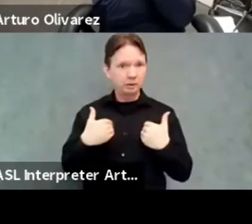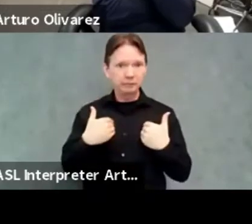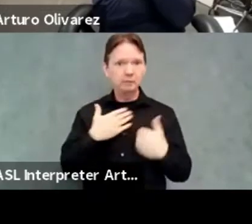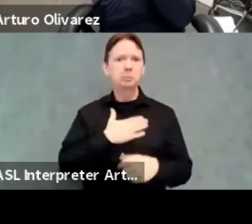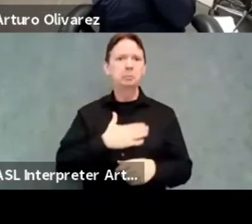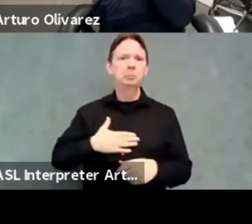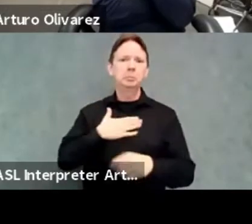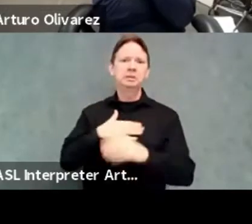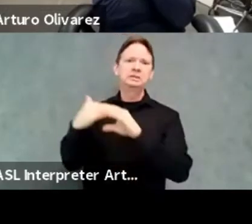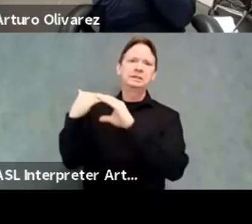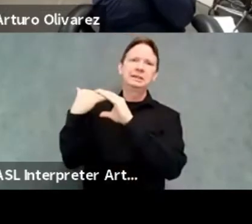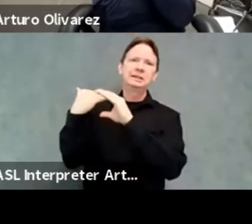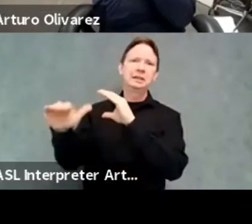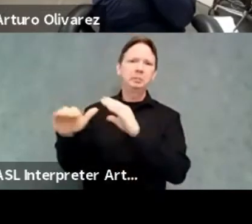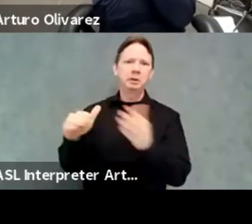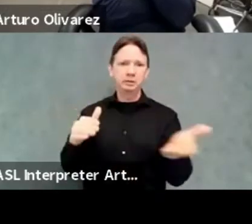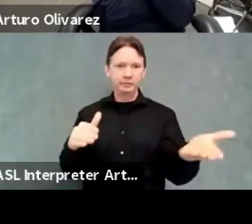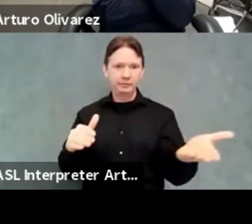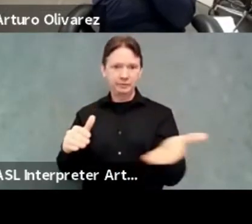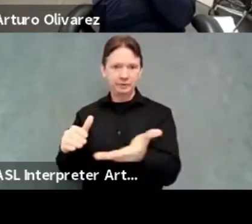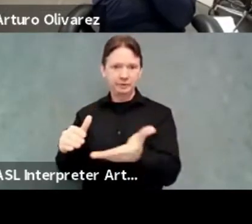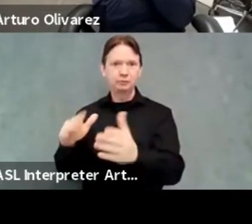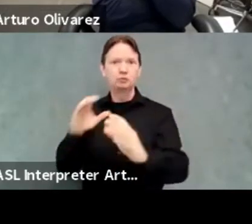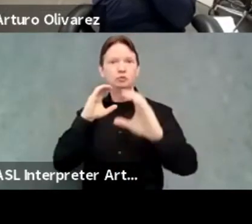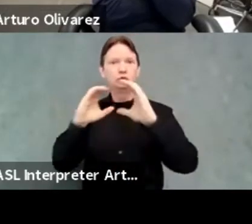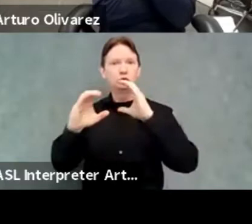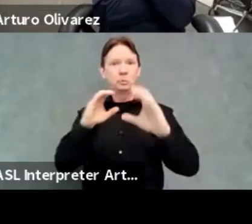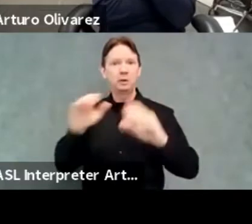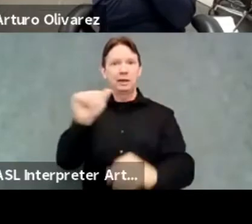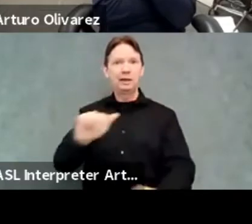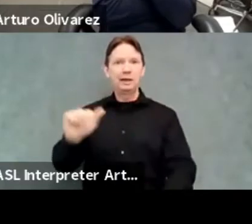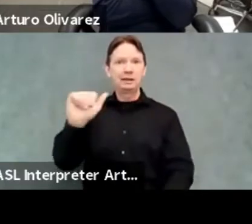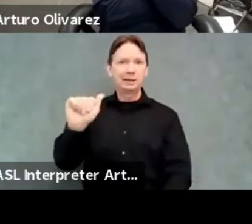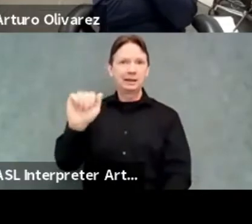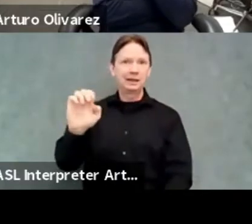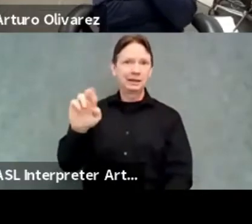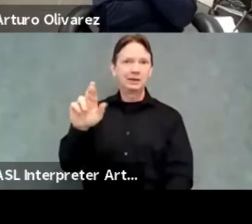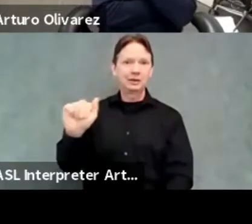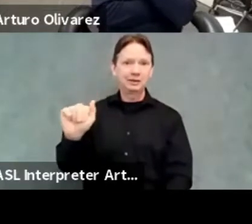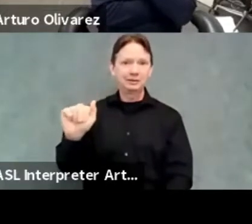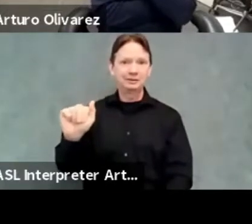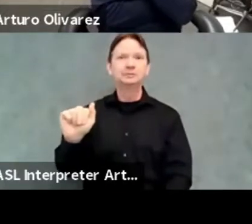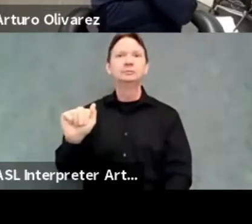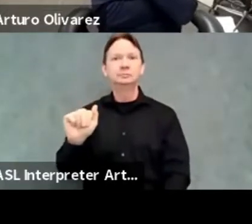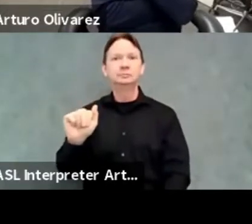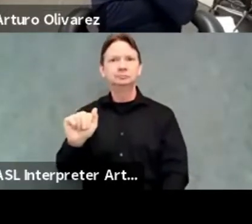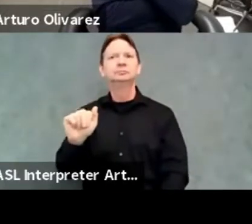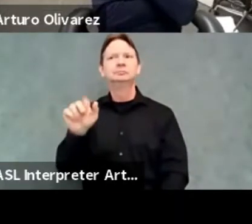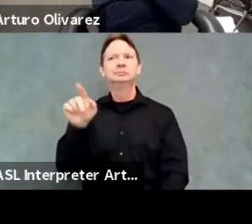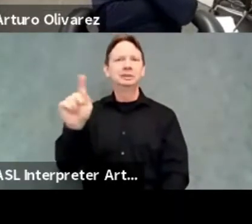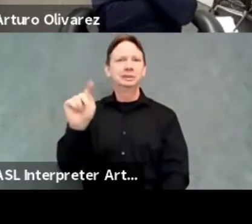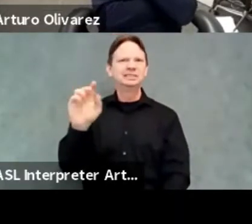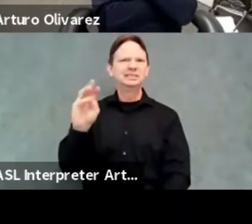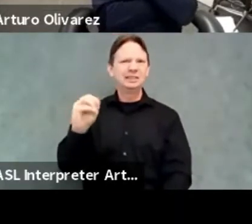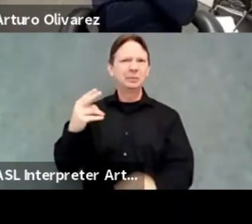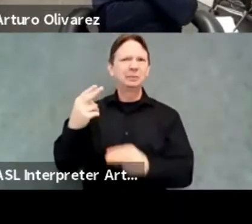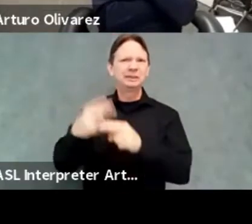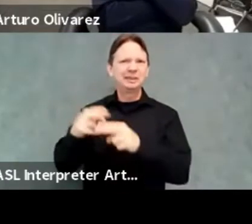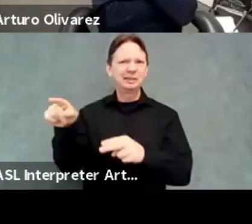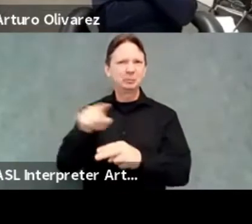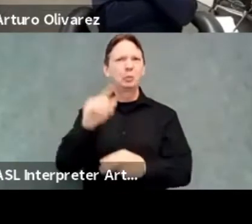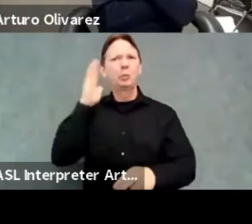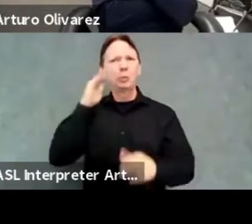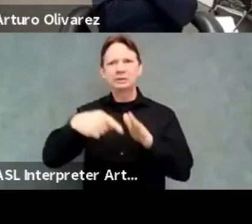SIG@aera.net, and Tong Wu, who is the communications associate, will send you a whole bunch of GIFs and whatever format pictures that you can